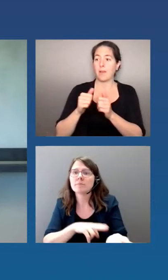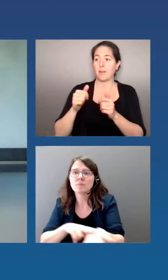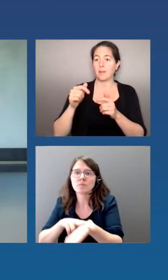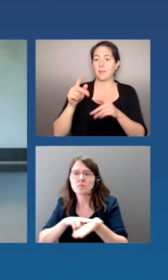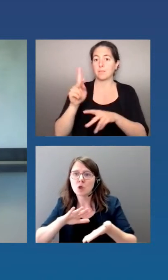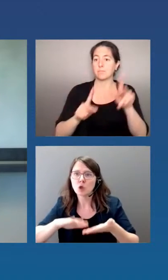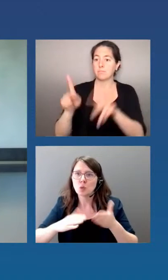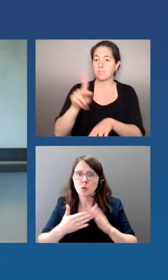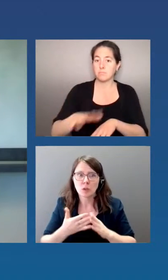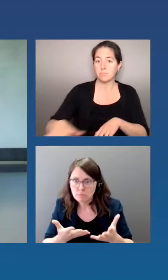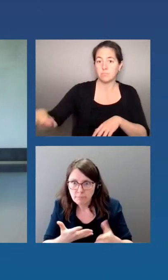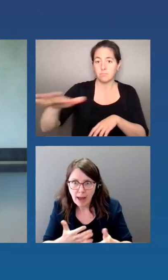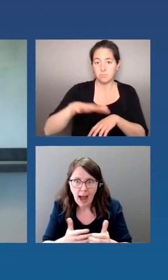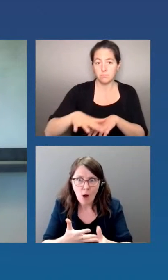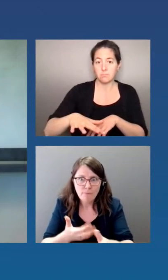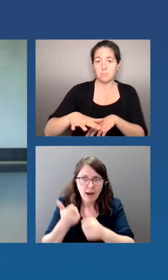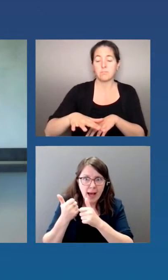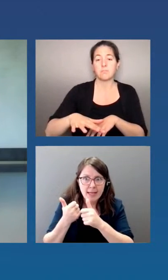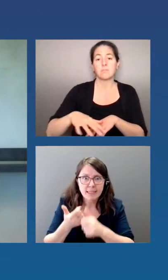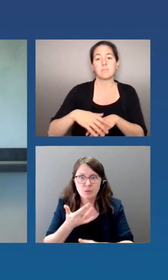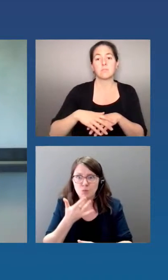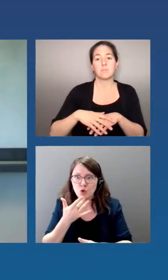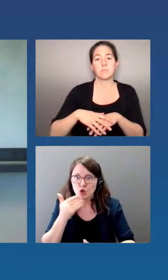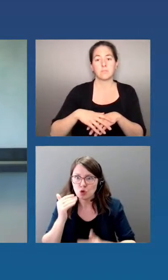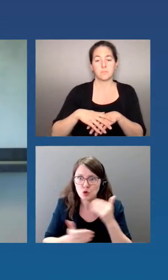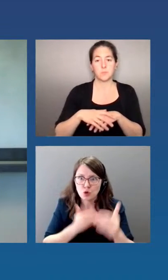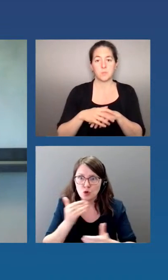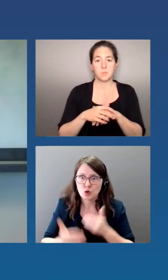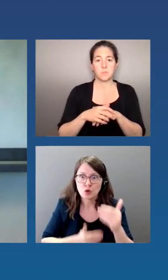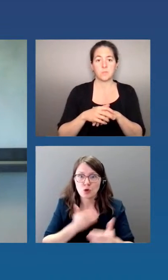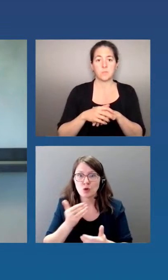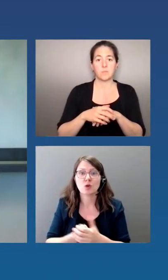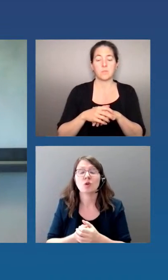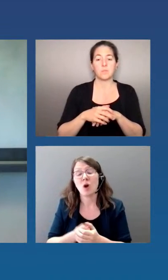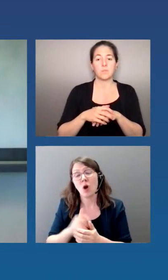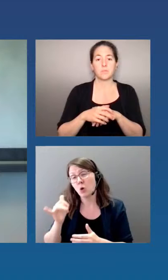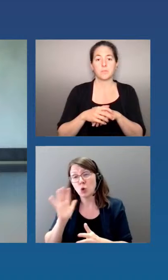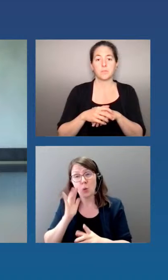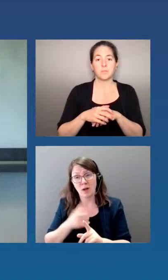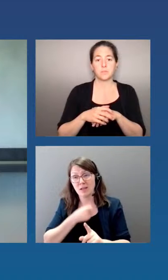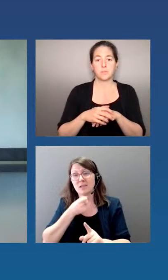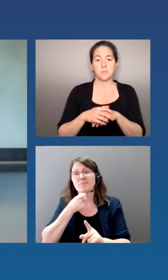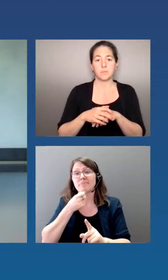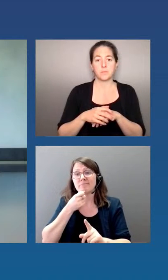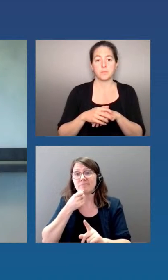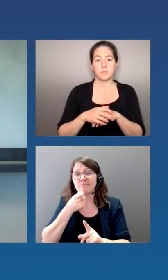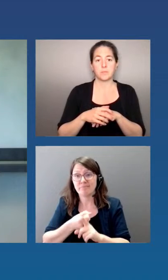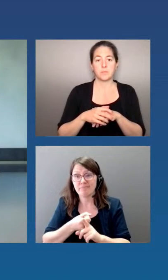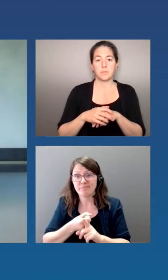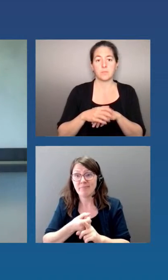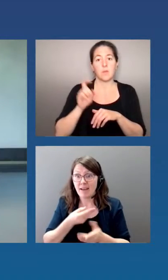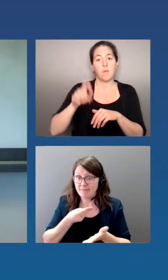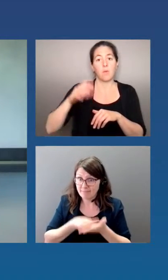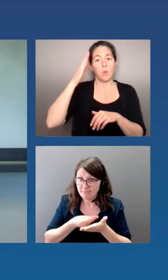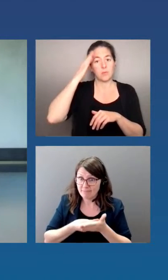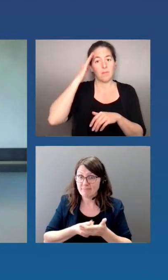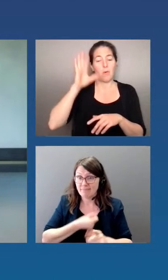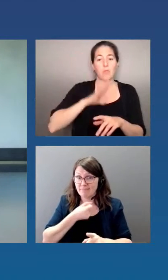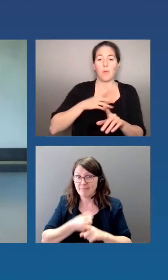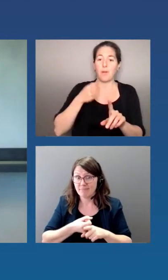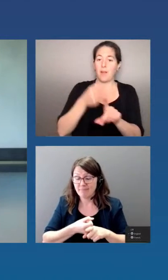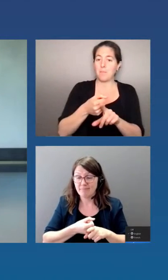collectivité. Alors, on doit reconnaître à nouveau qu'il y aura des répercussions financières.